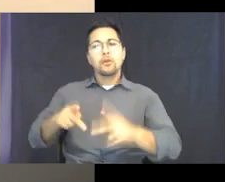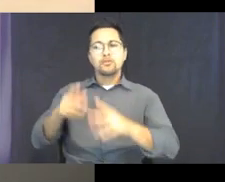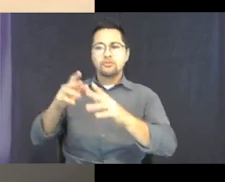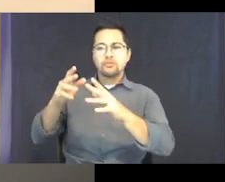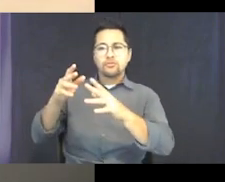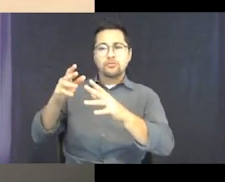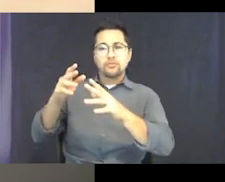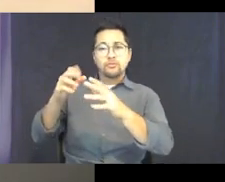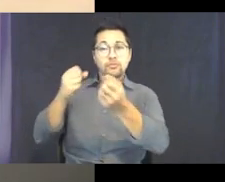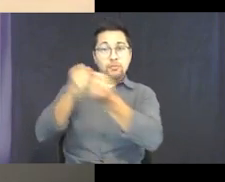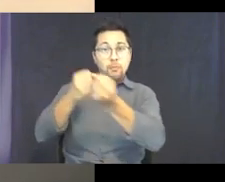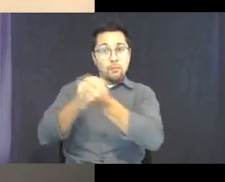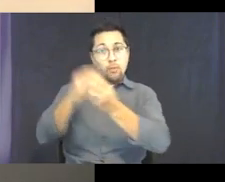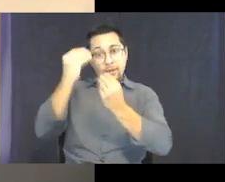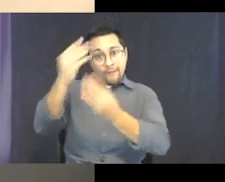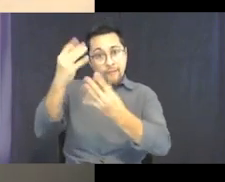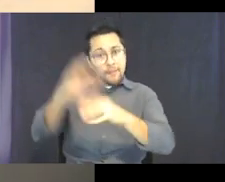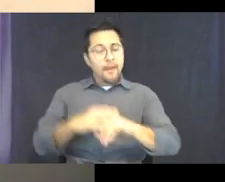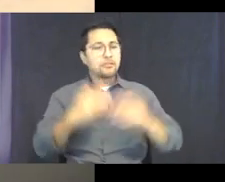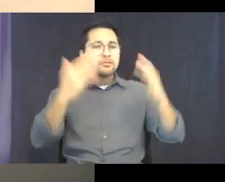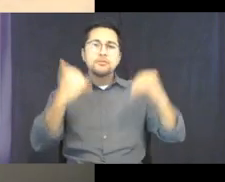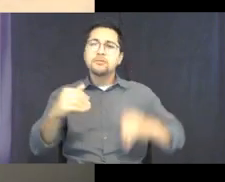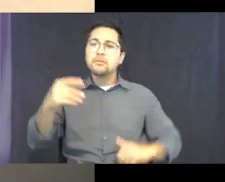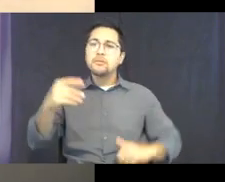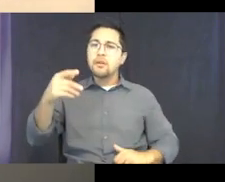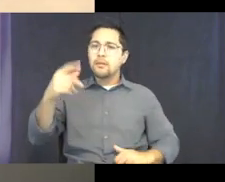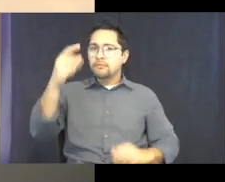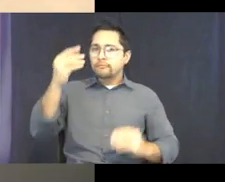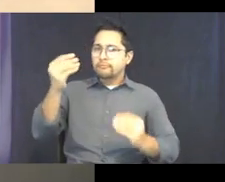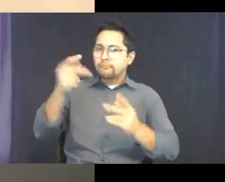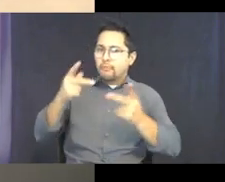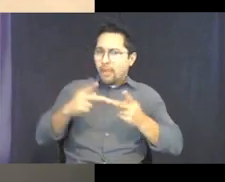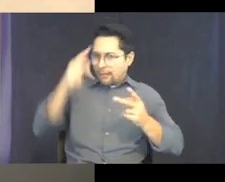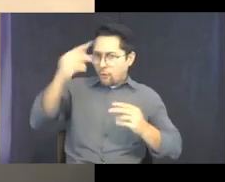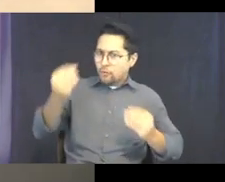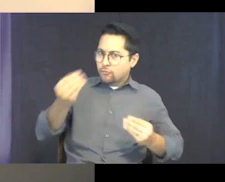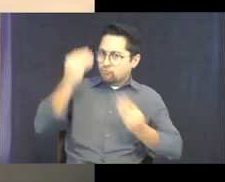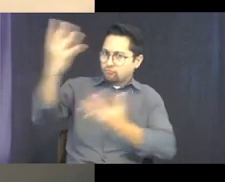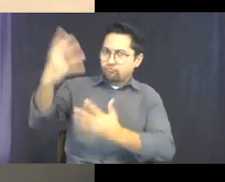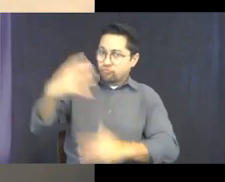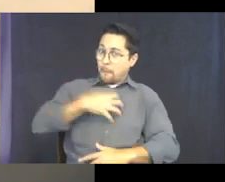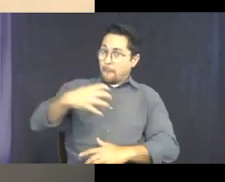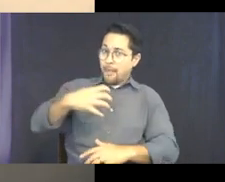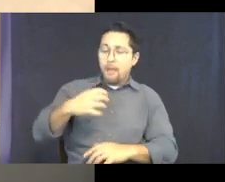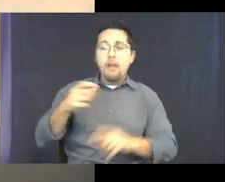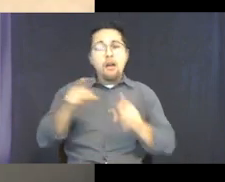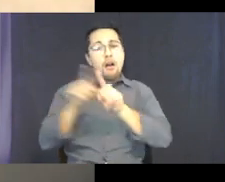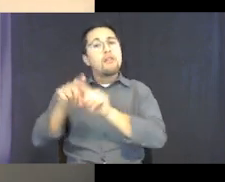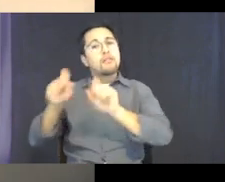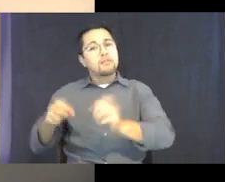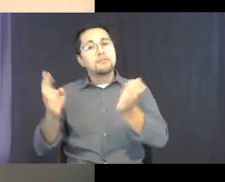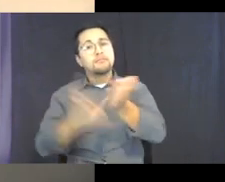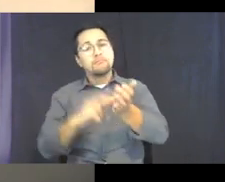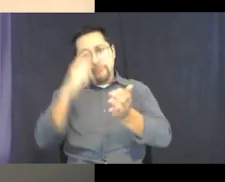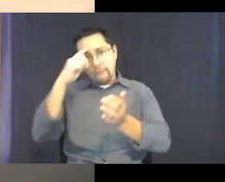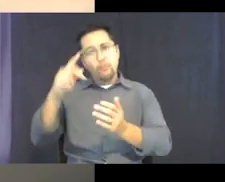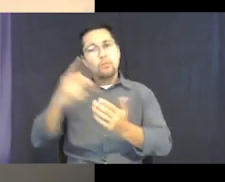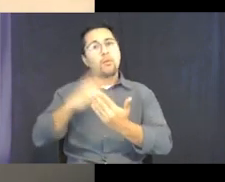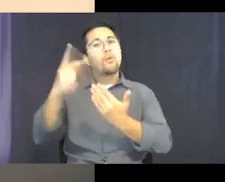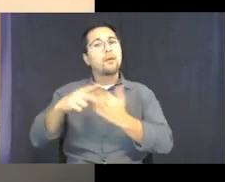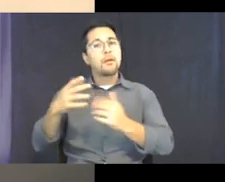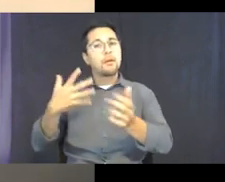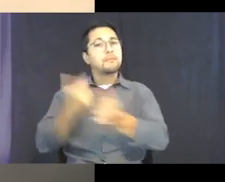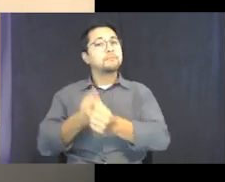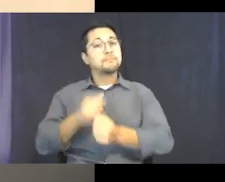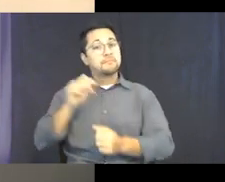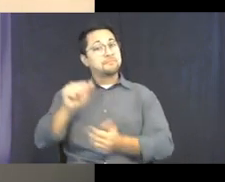a portal to submit both questions and also complaints, and also a place to go where you can sign up for program updates. And